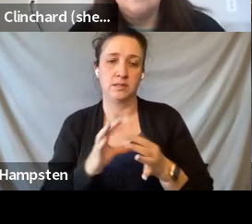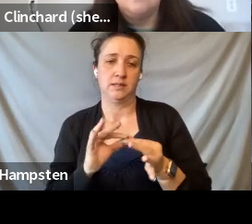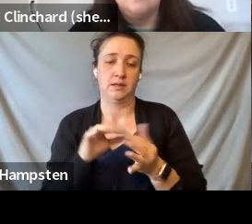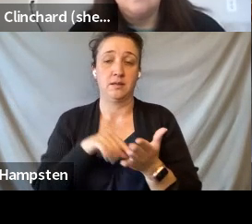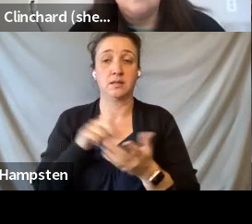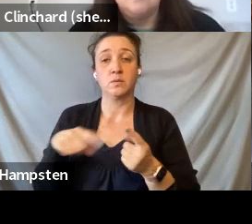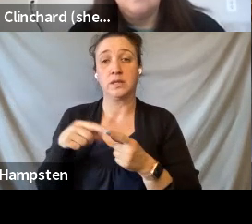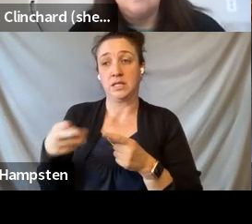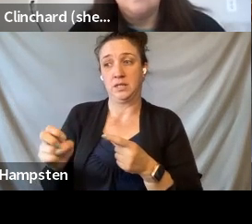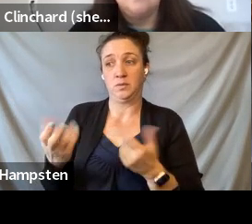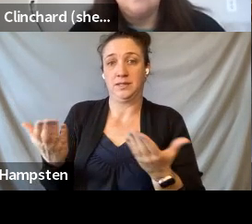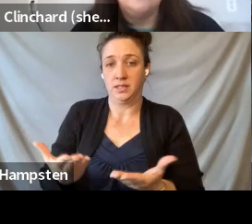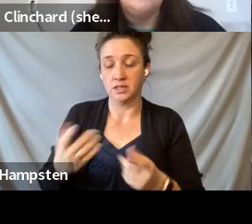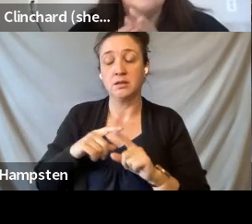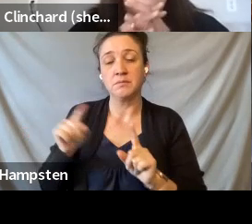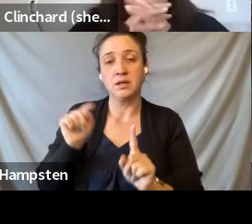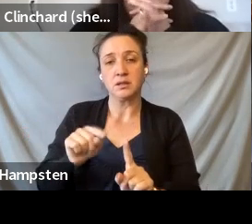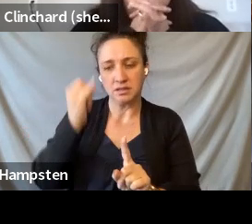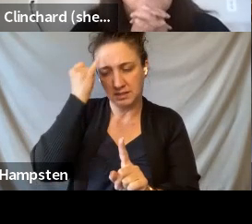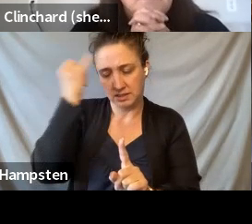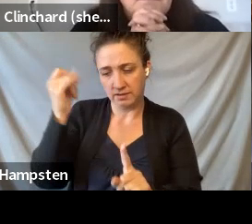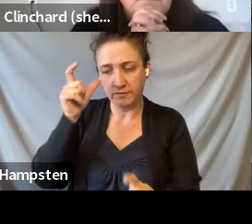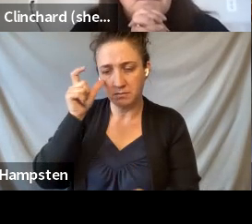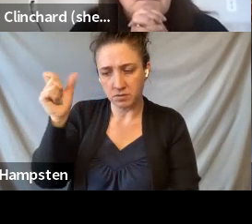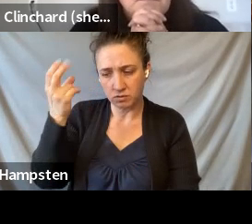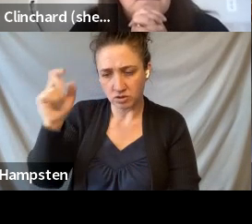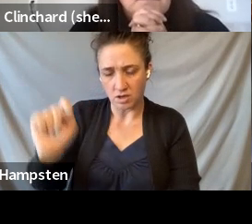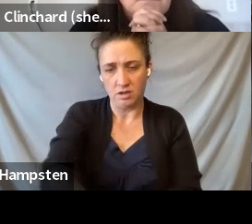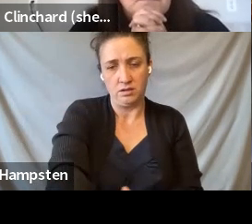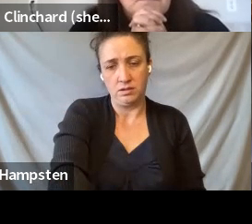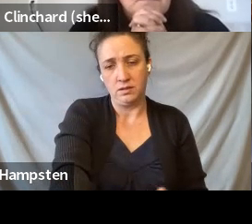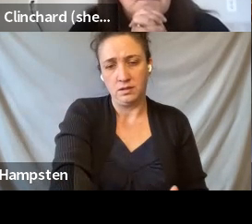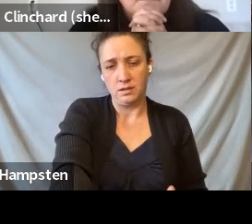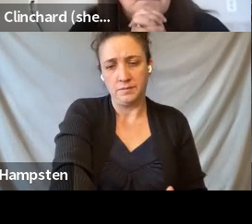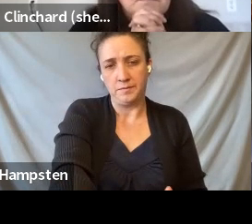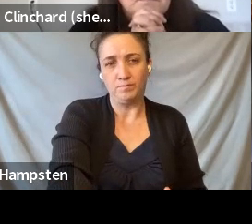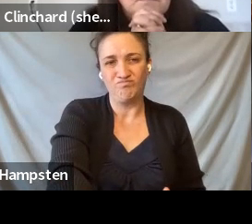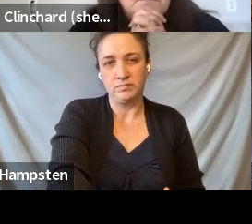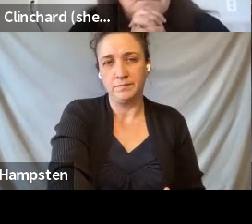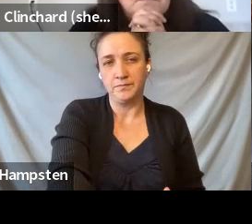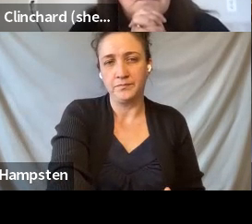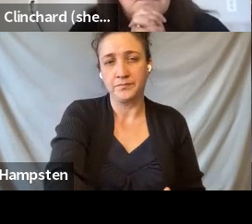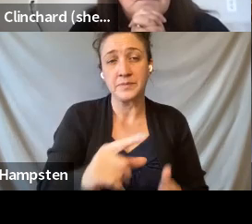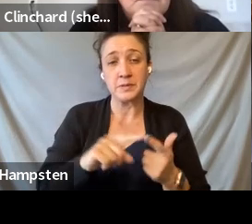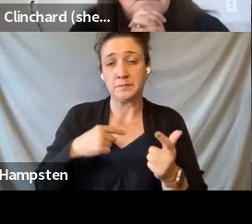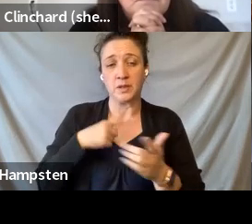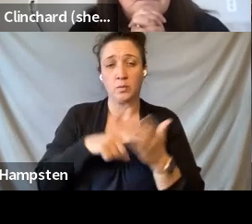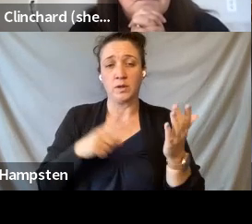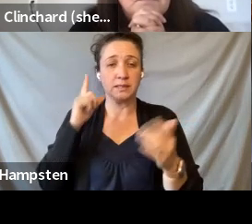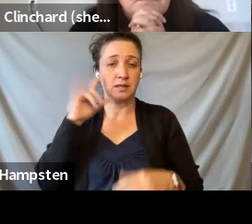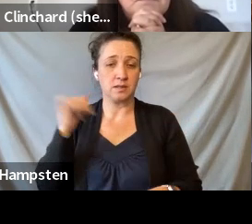was here, but this idea of a moonshot, and to me, what we're doing here sounds so much like a